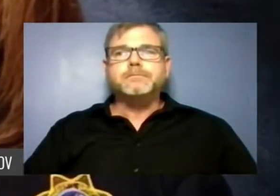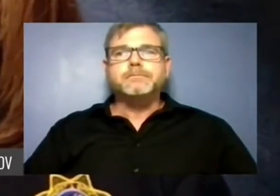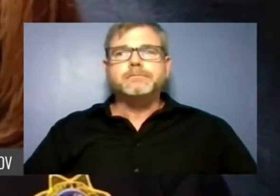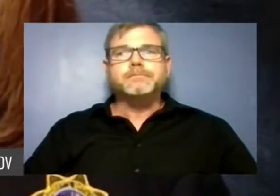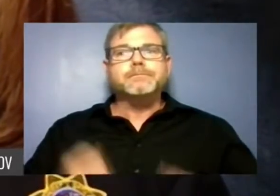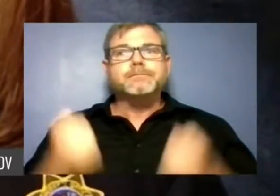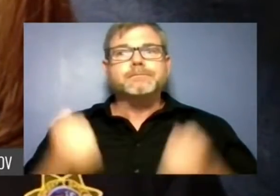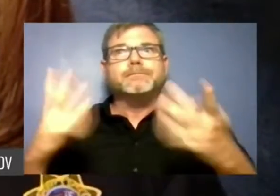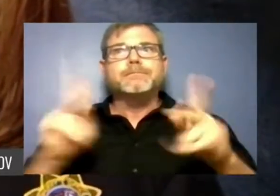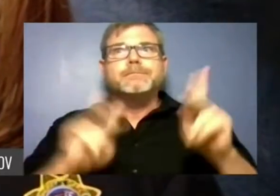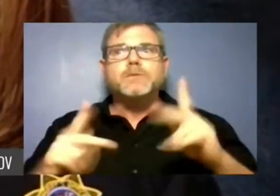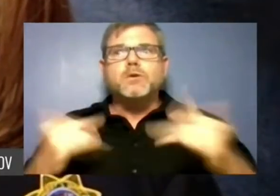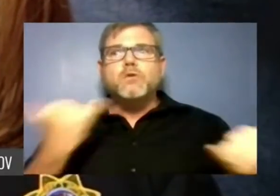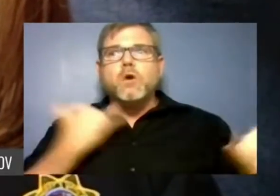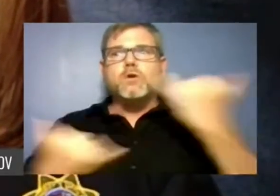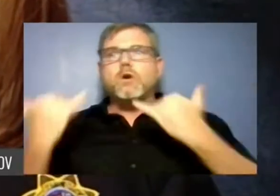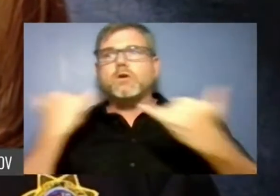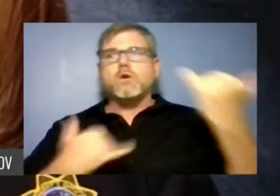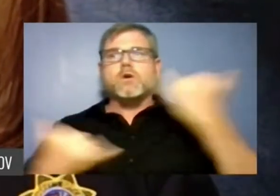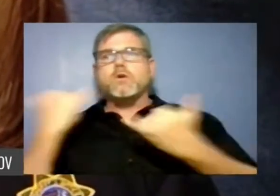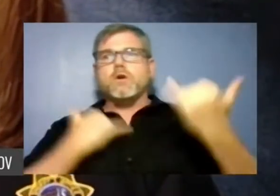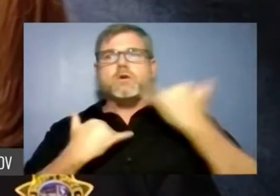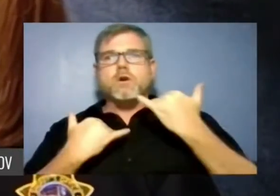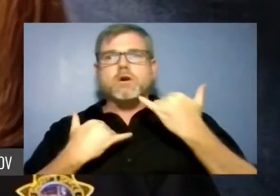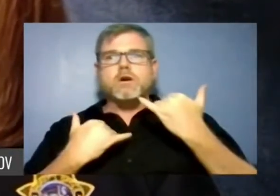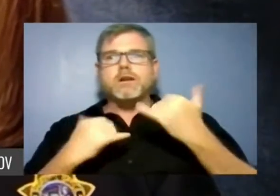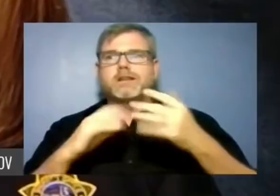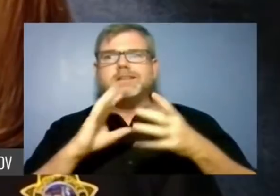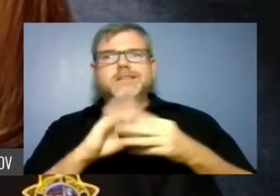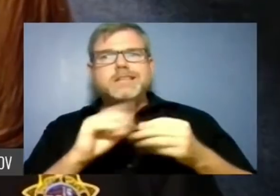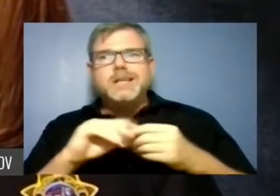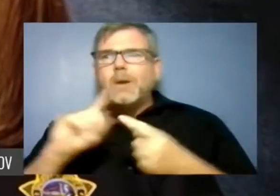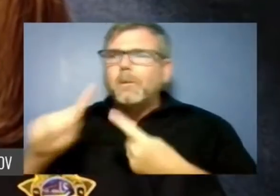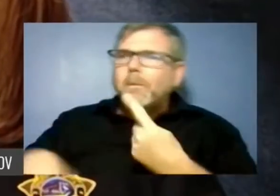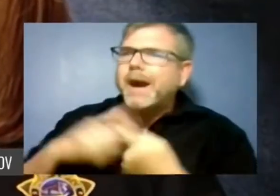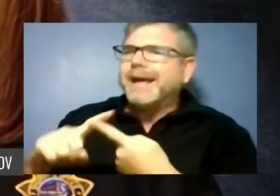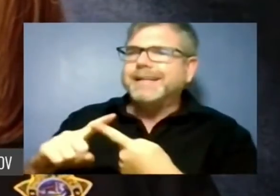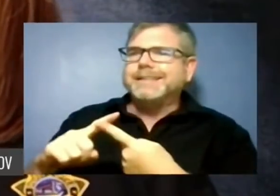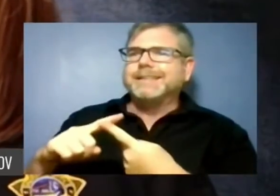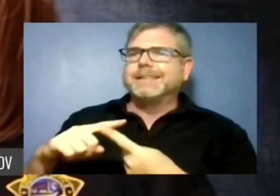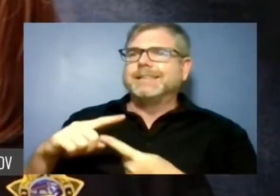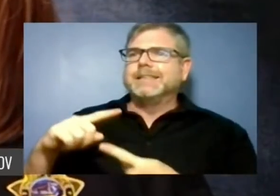reducing evacuation status in Westwood, especially